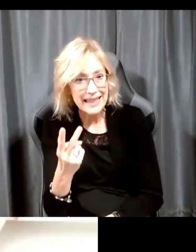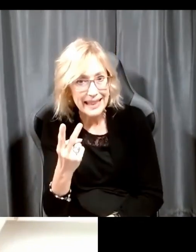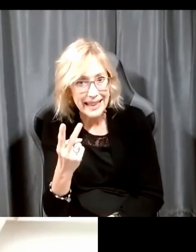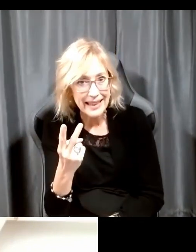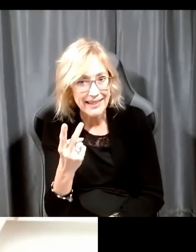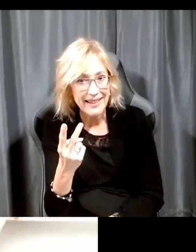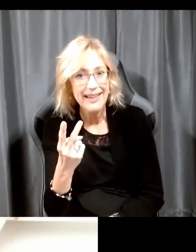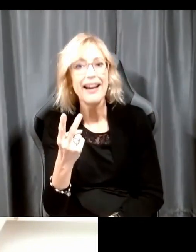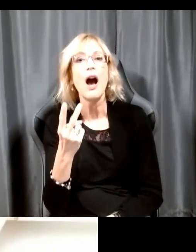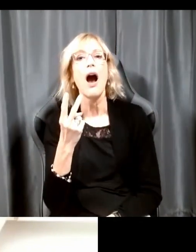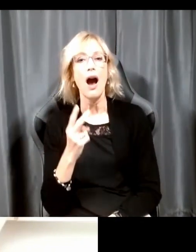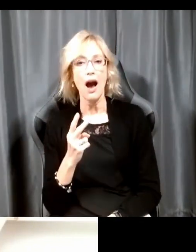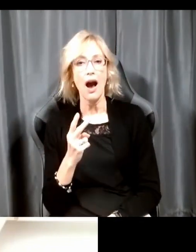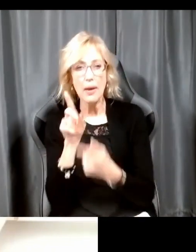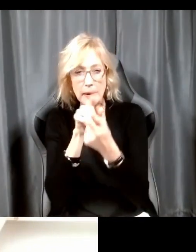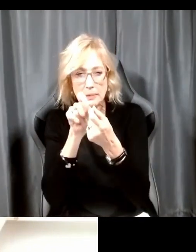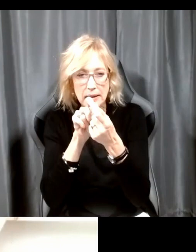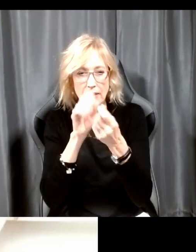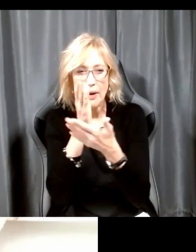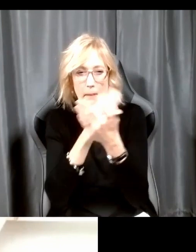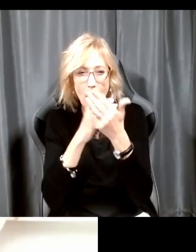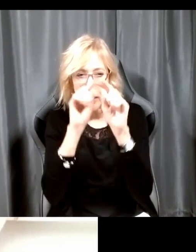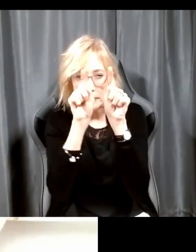see the different details on it.